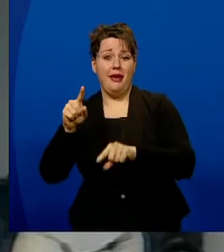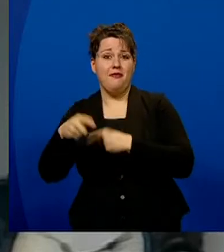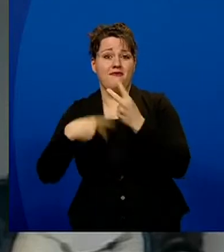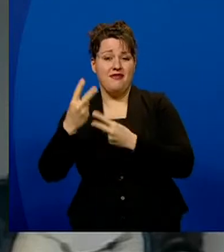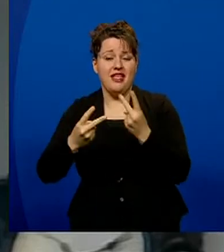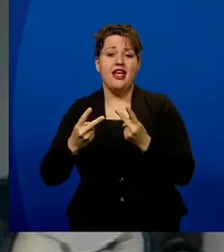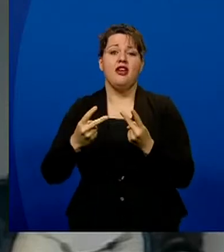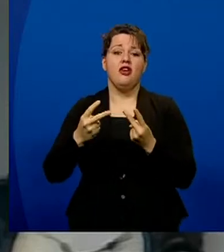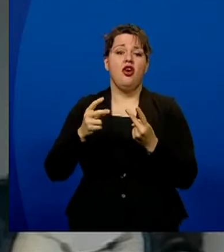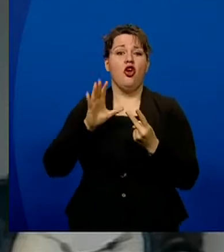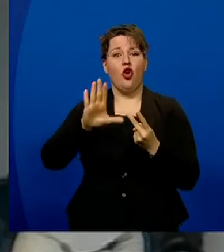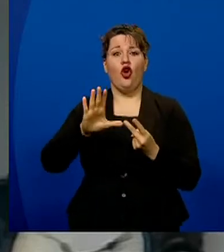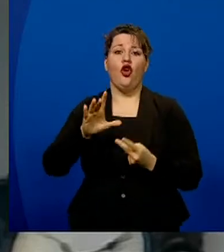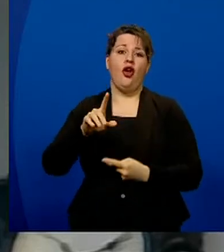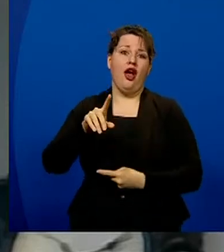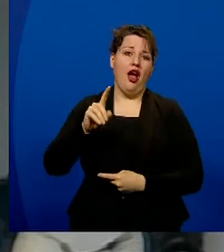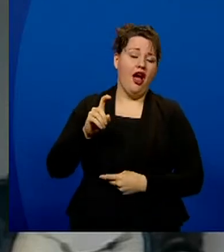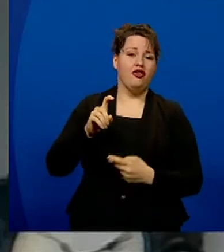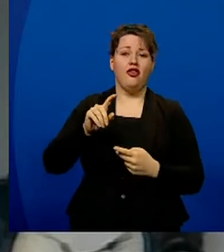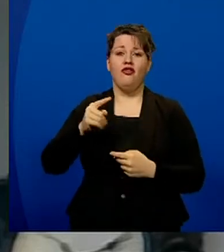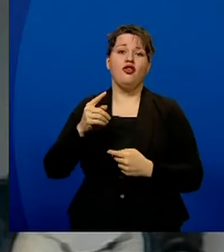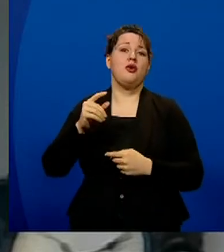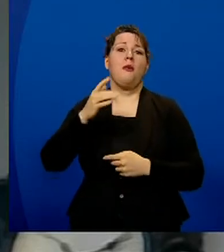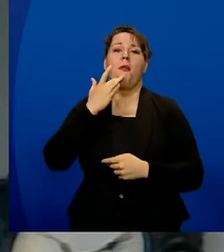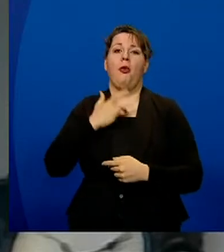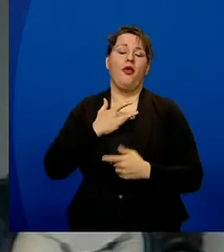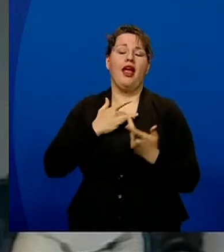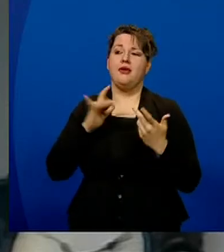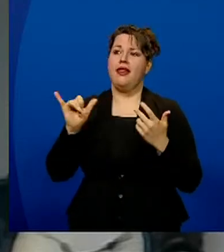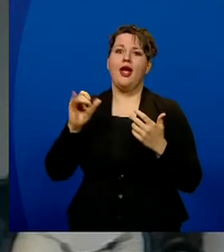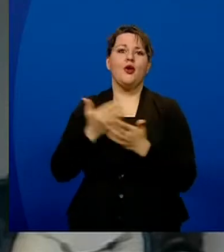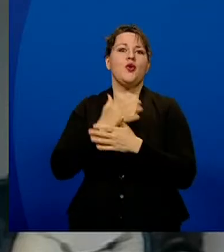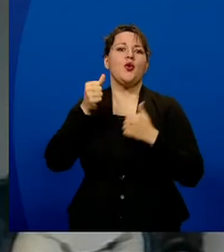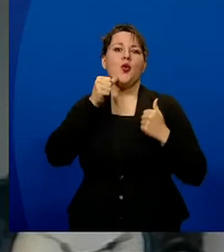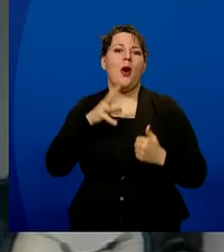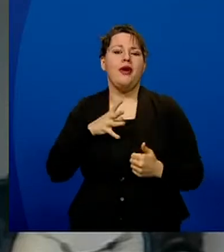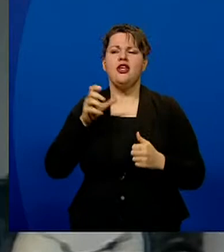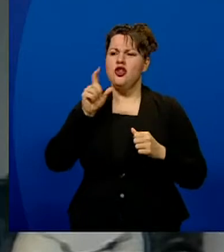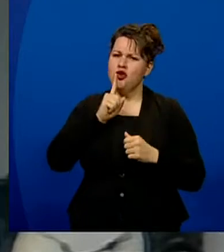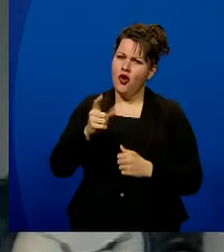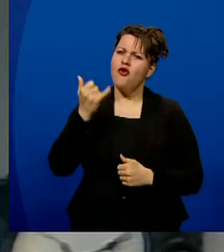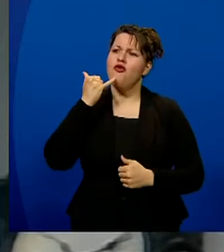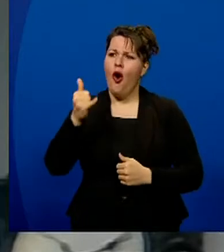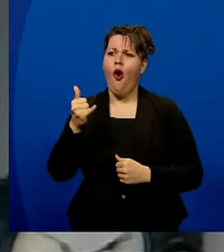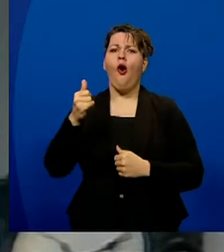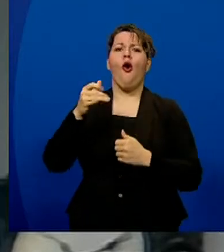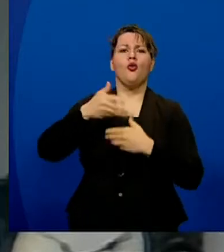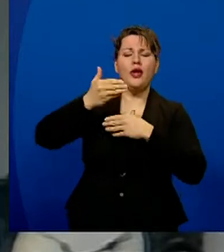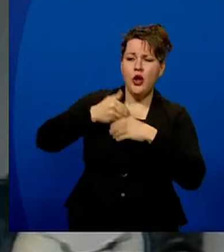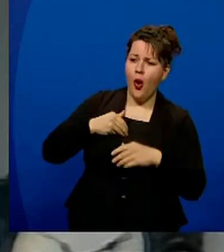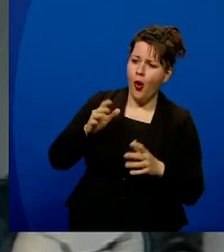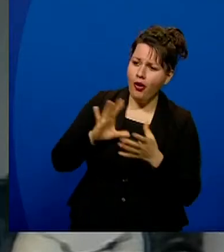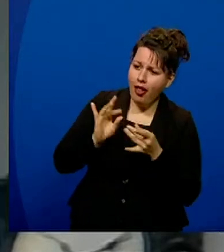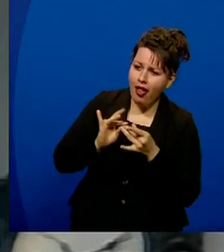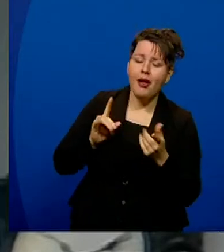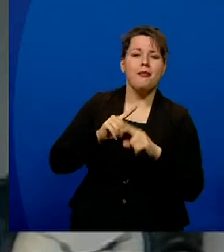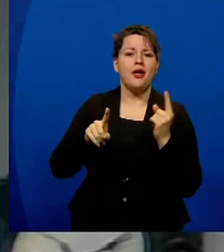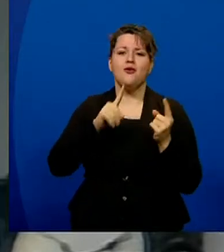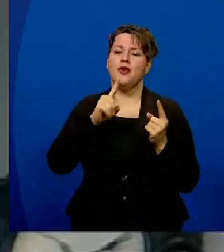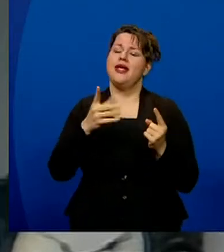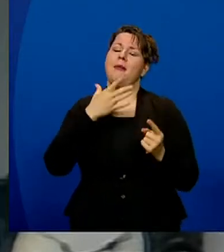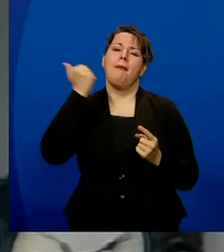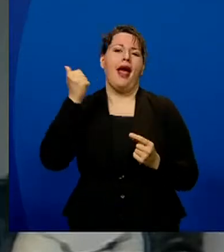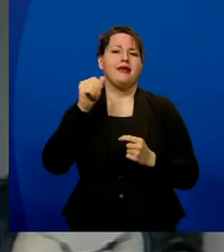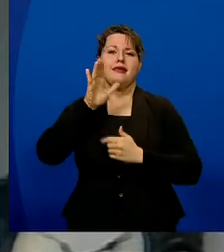her 101st birthday, it was like she was a new woman. Sure, they talked on the phone and through the window, but nothing beats seeing your family